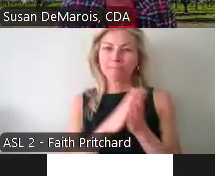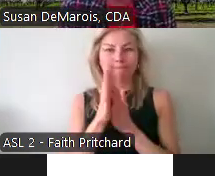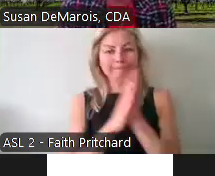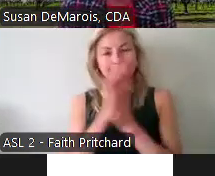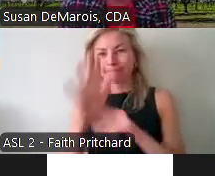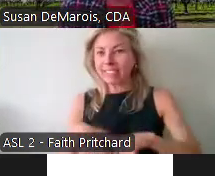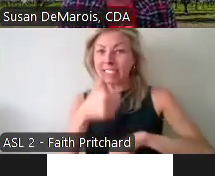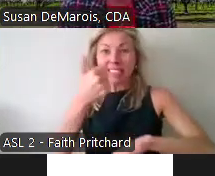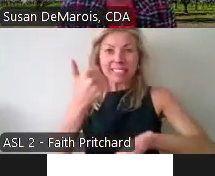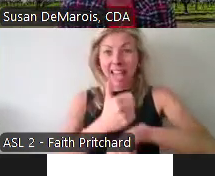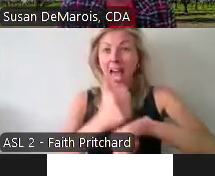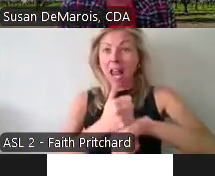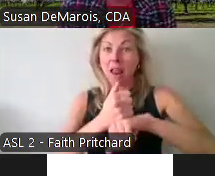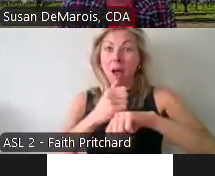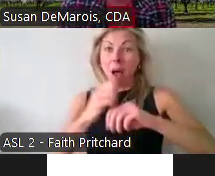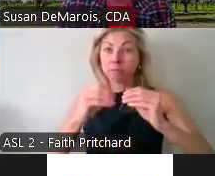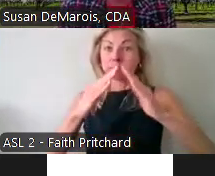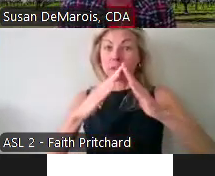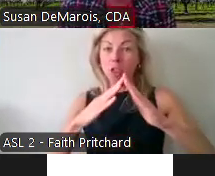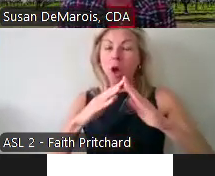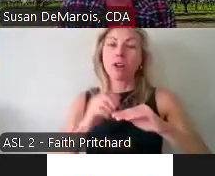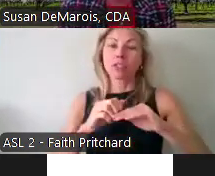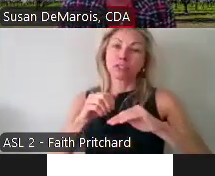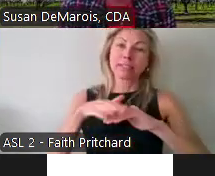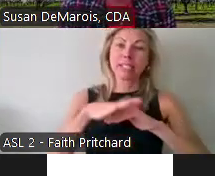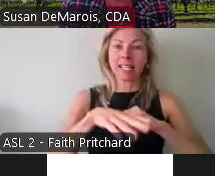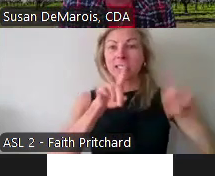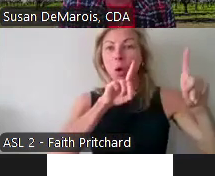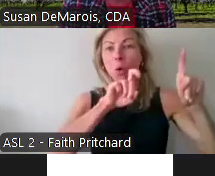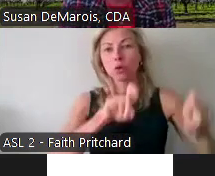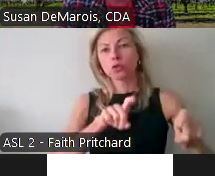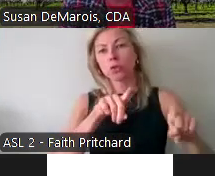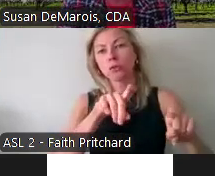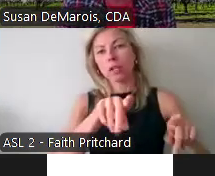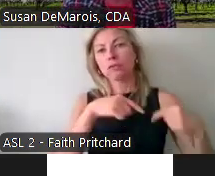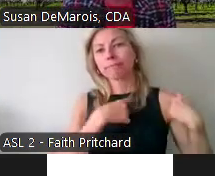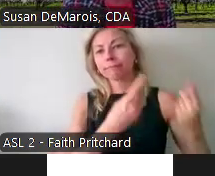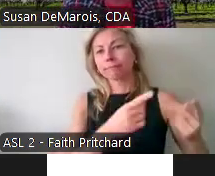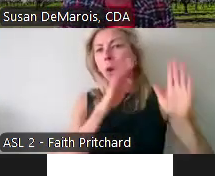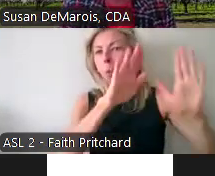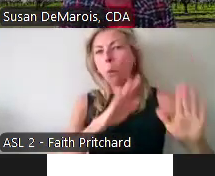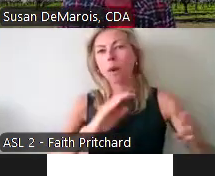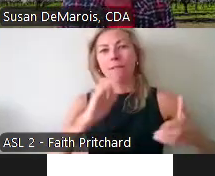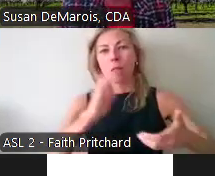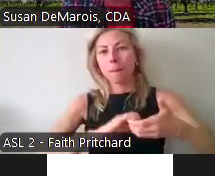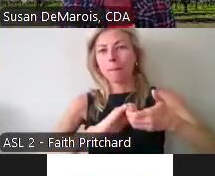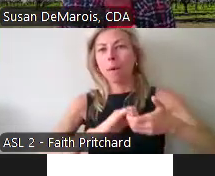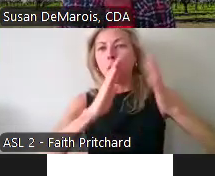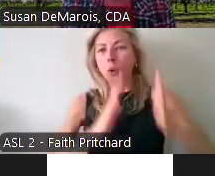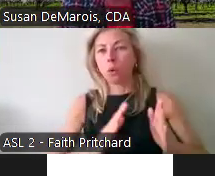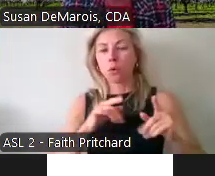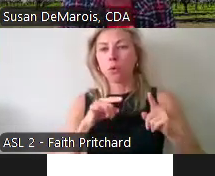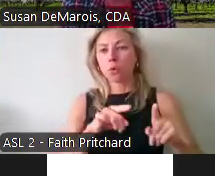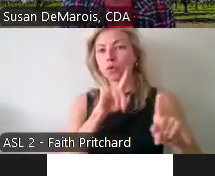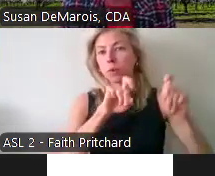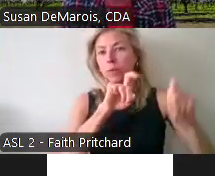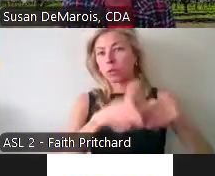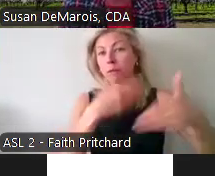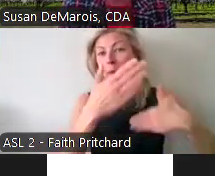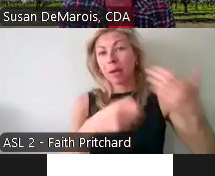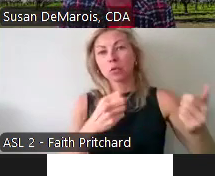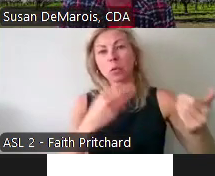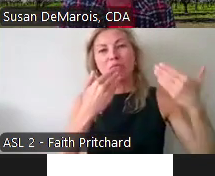launch the survey, pre-survey, and you've been just a fantastic partner throughout the survey process. So thank you, especially